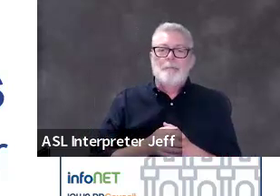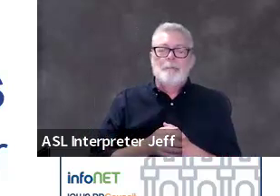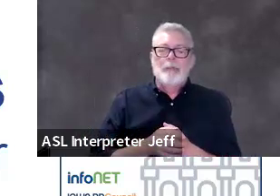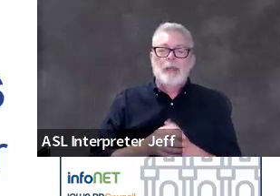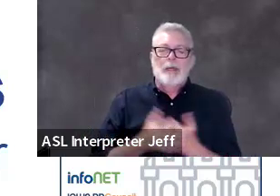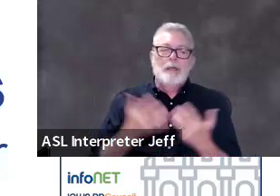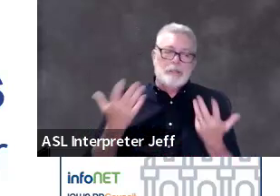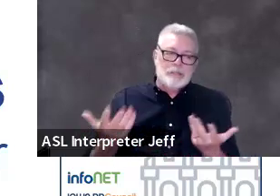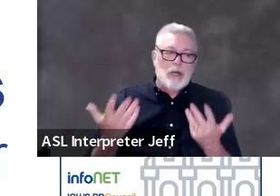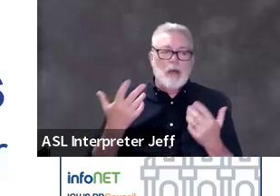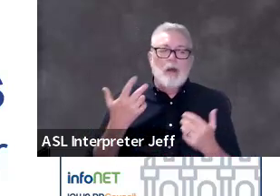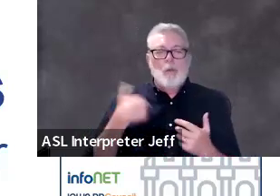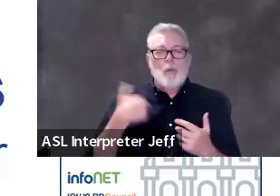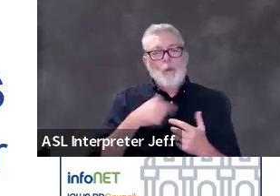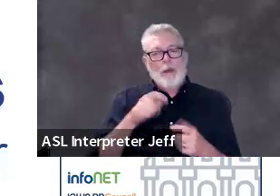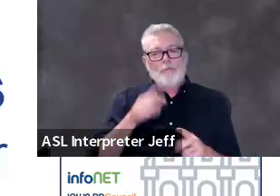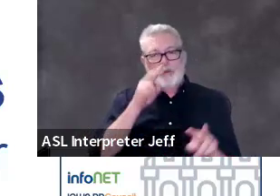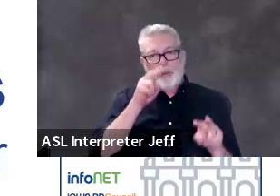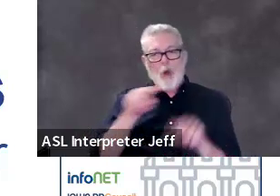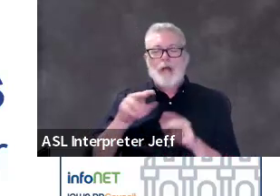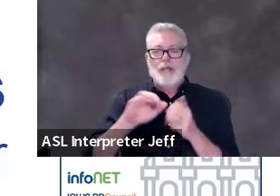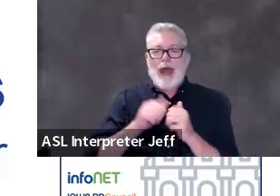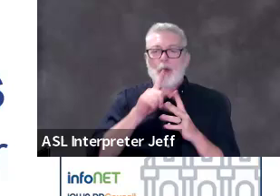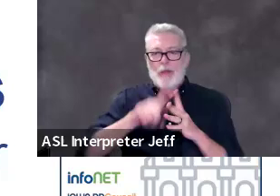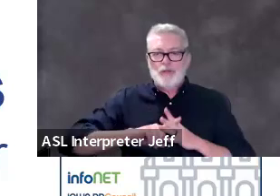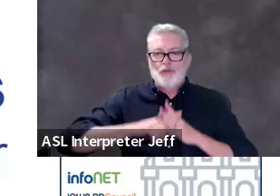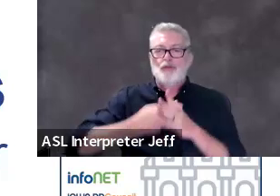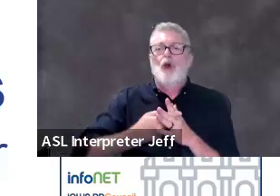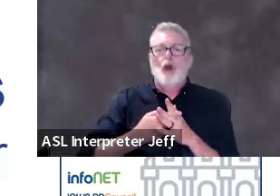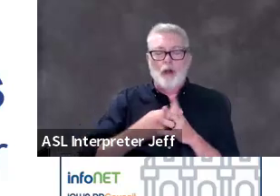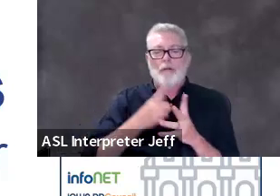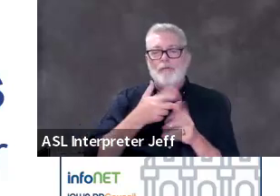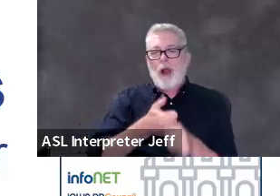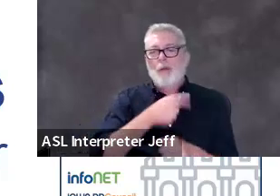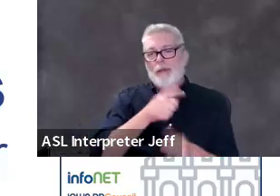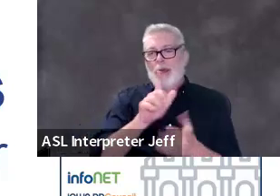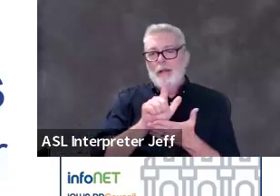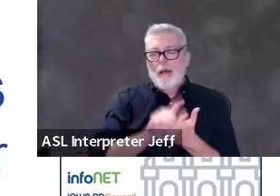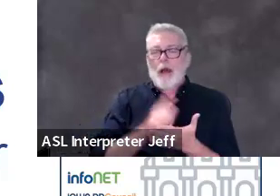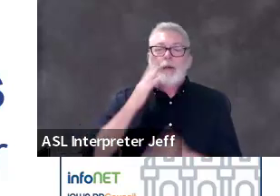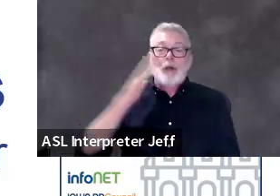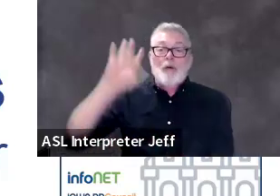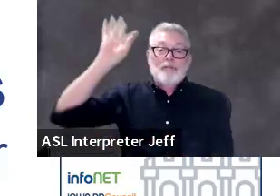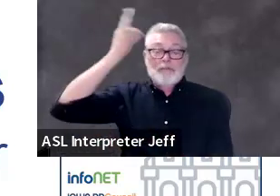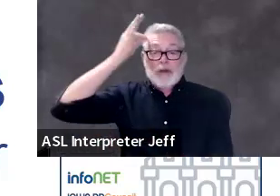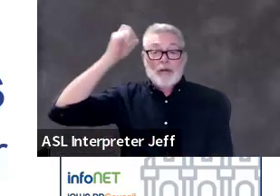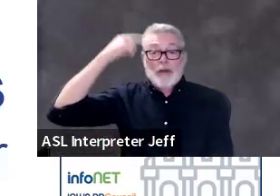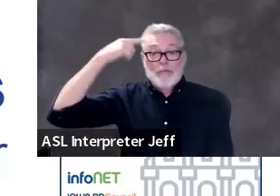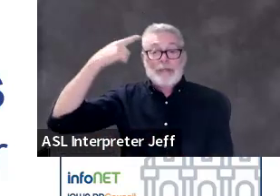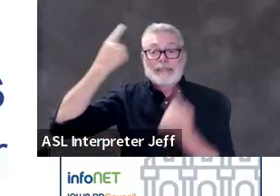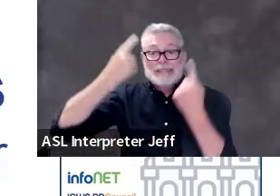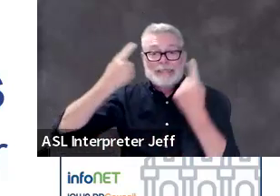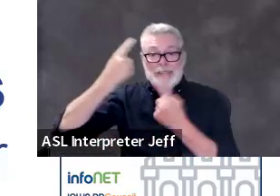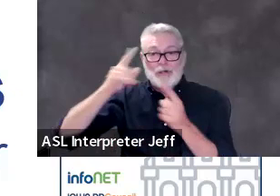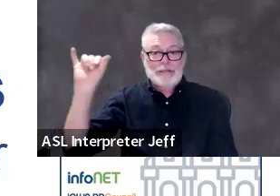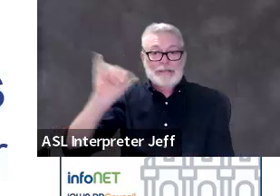So we're going to have to watch the implementation of this. And we know that the federal government's considering it too. So even if we hadn't passed